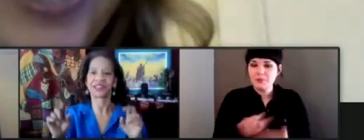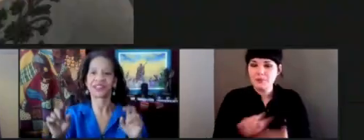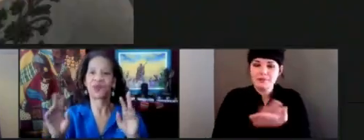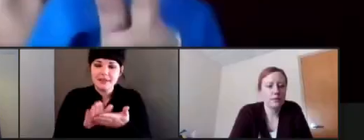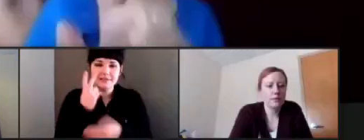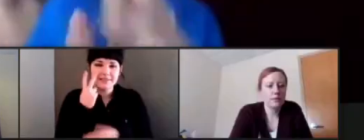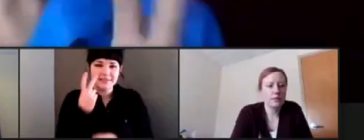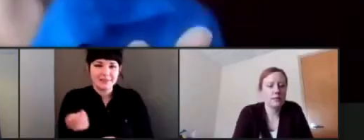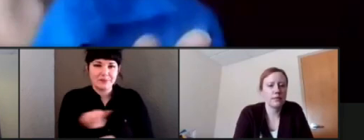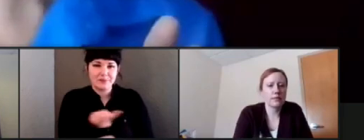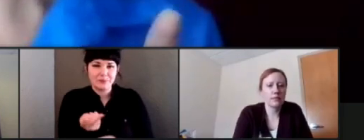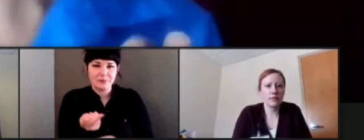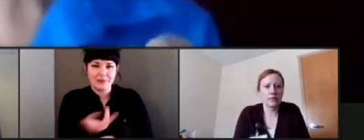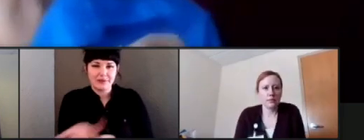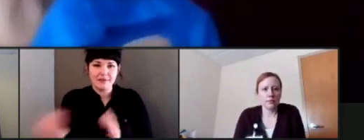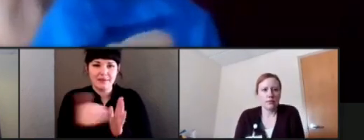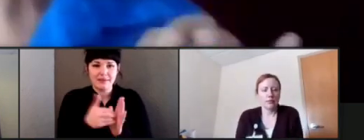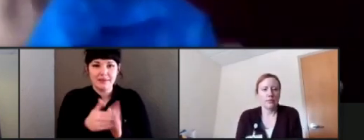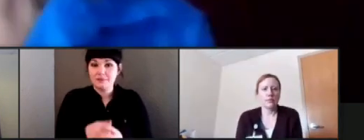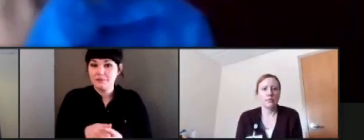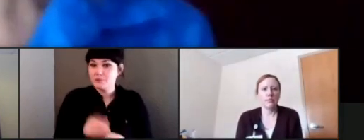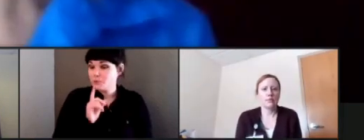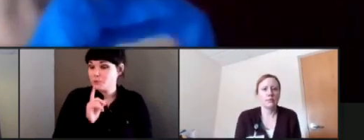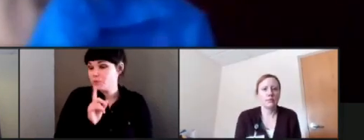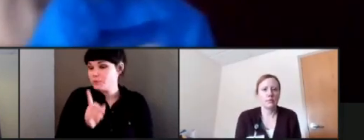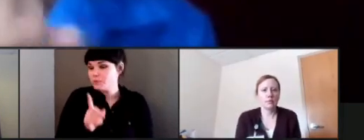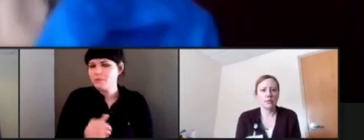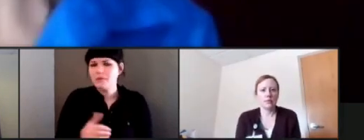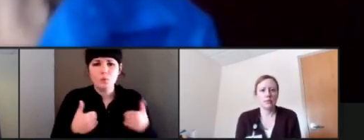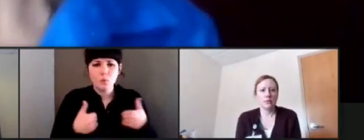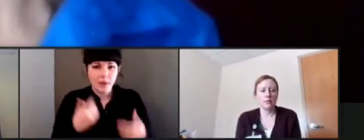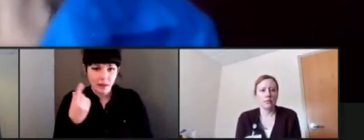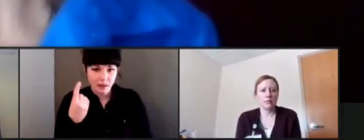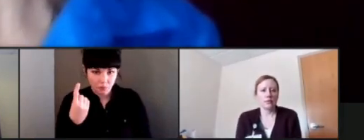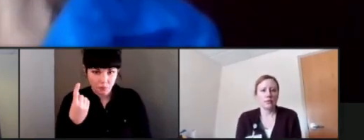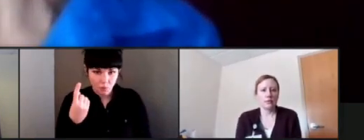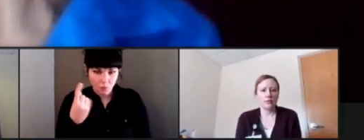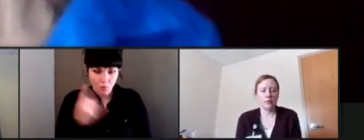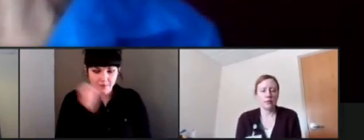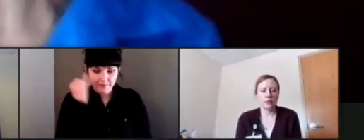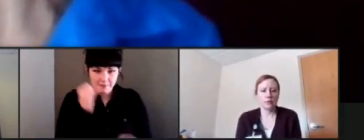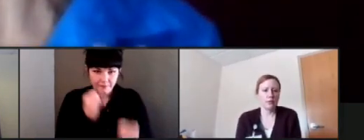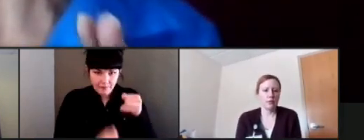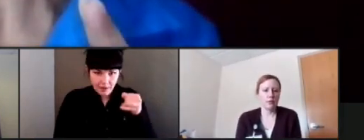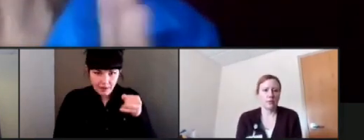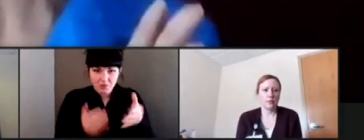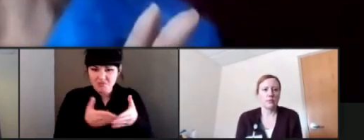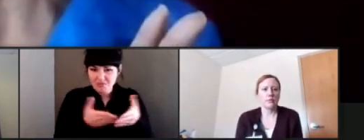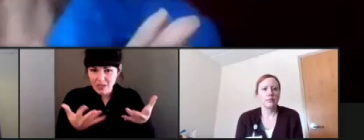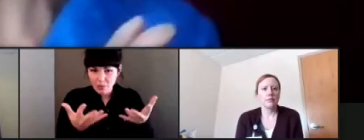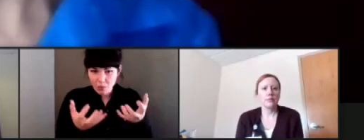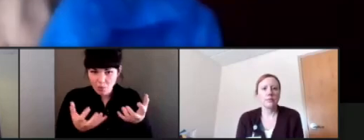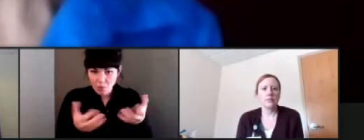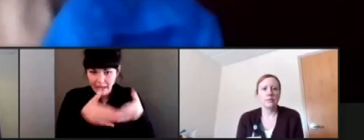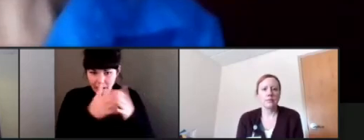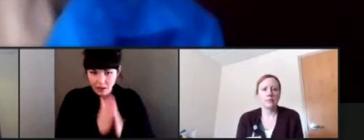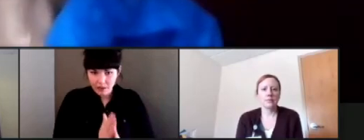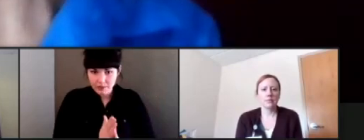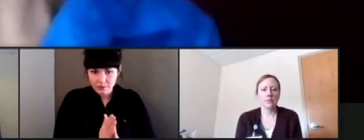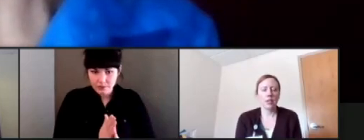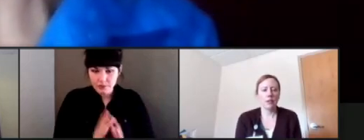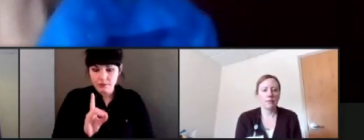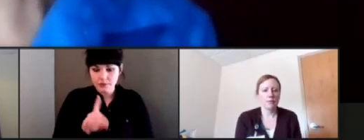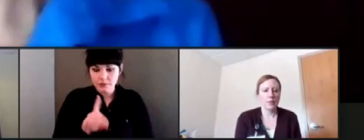There is one final kind of a ask that we have both for DPSED and also Sean,